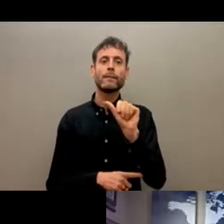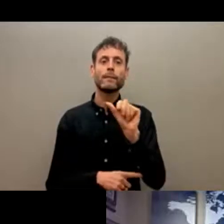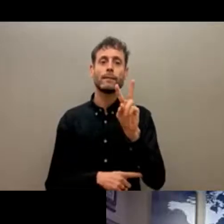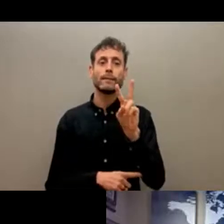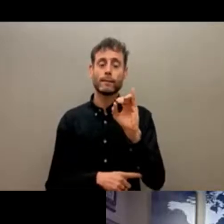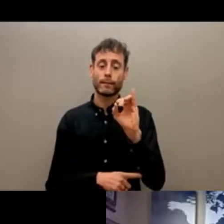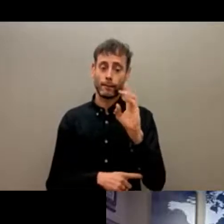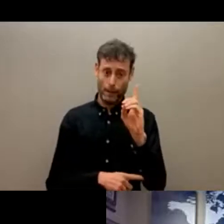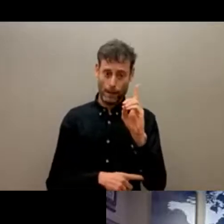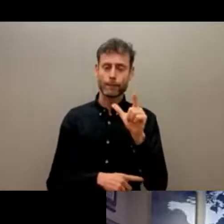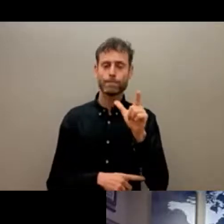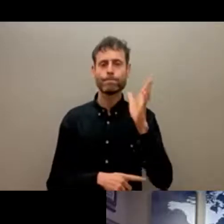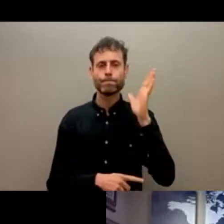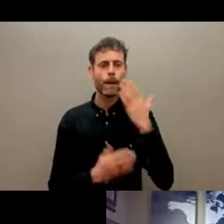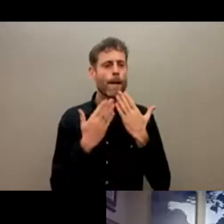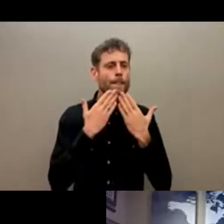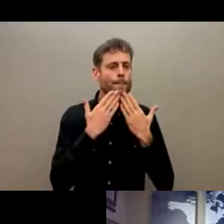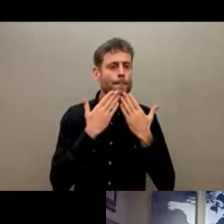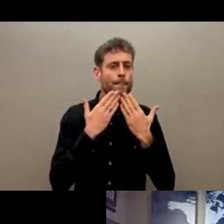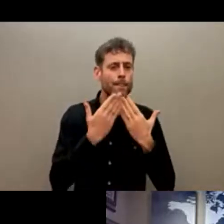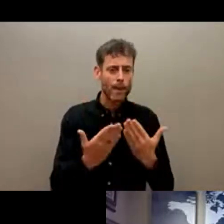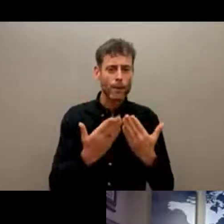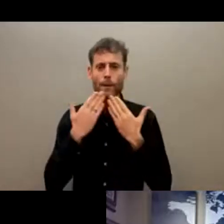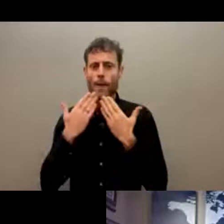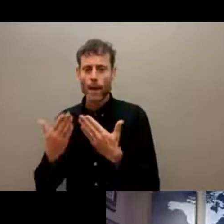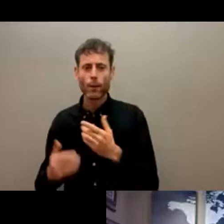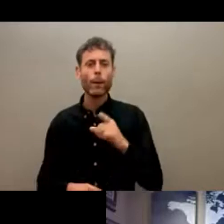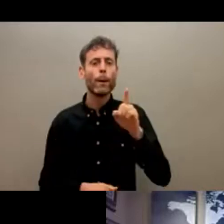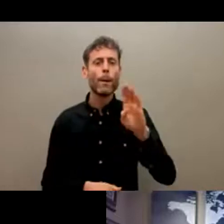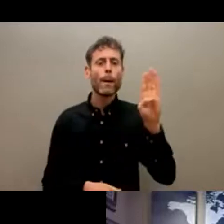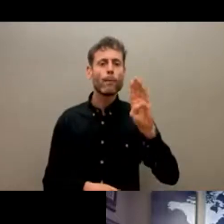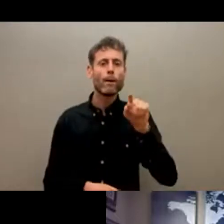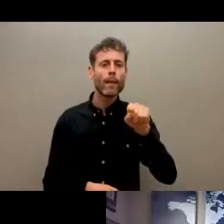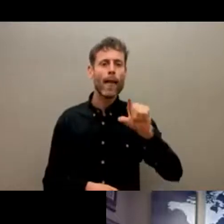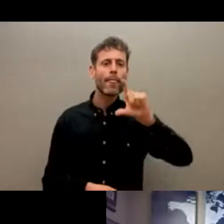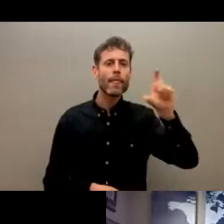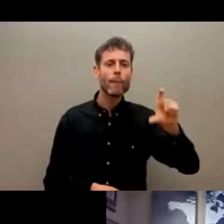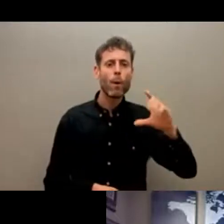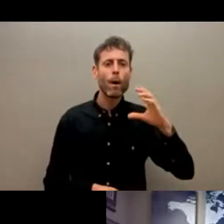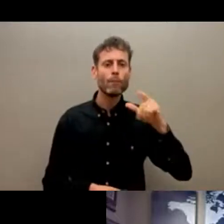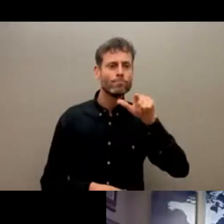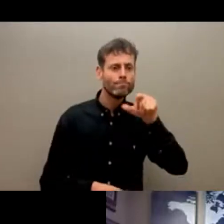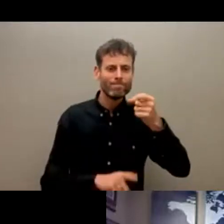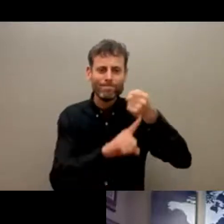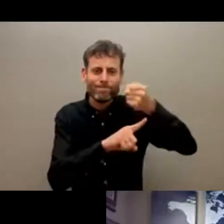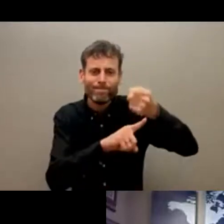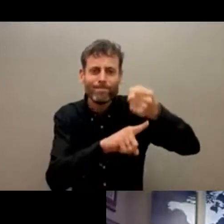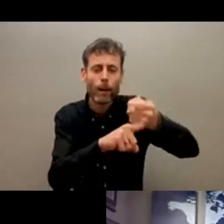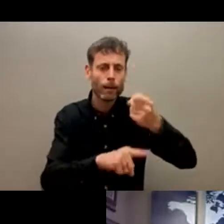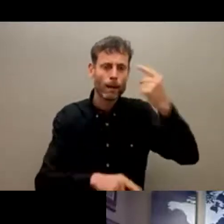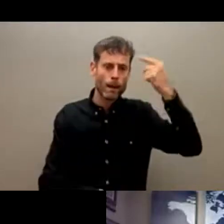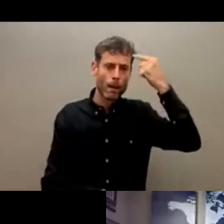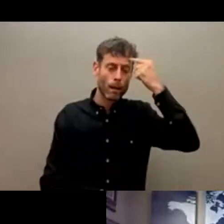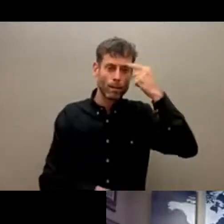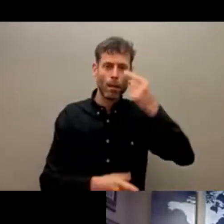and the important progress you are reaching around ensuring nothing about us without us. I think on this question